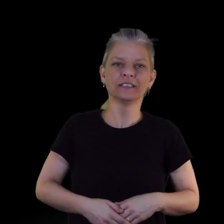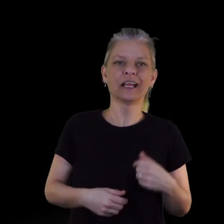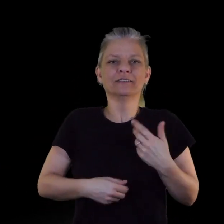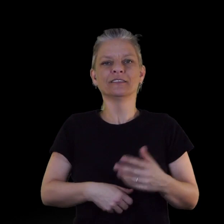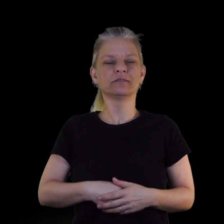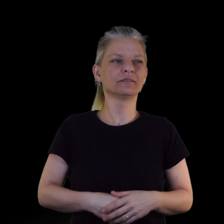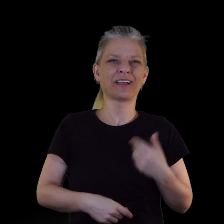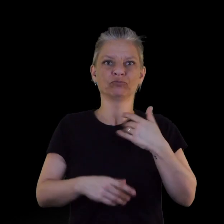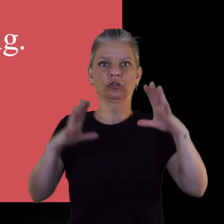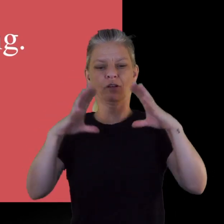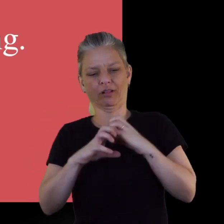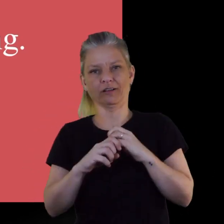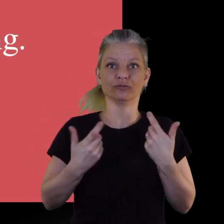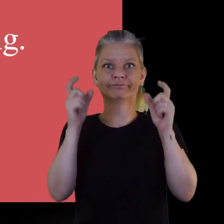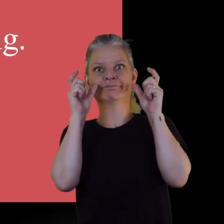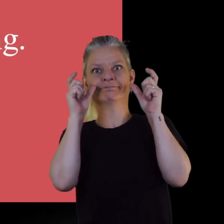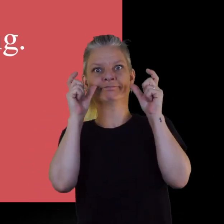poems to you.